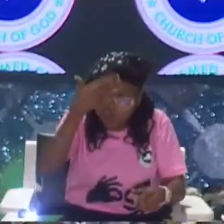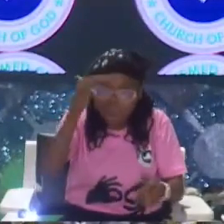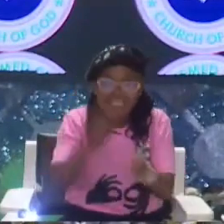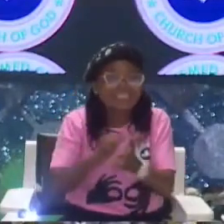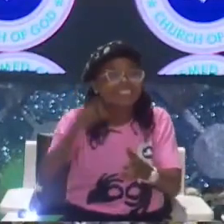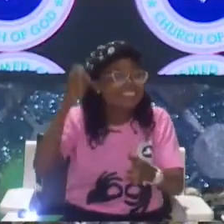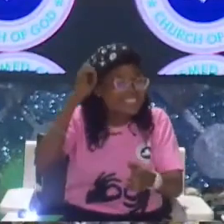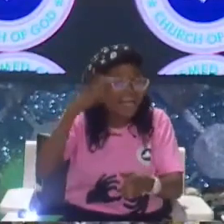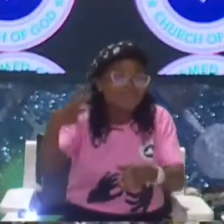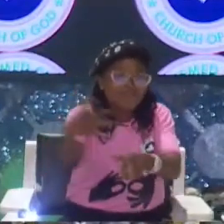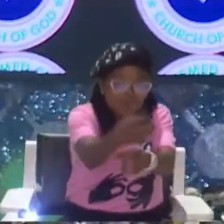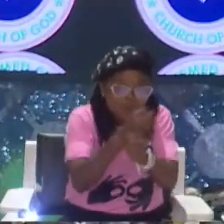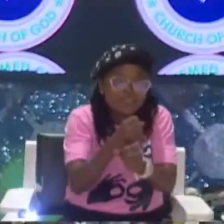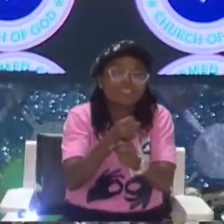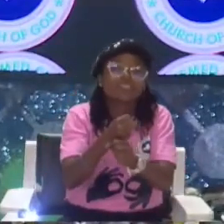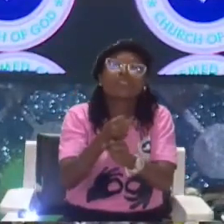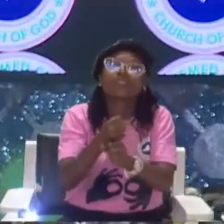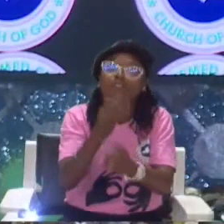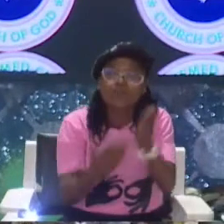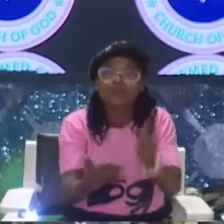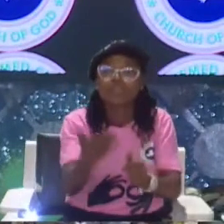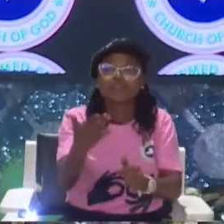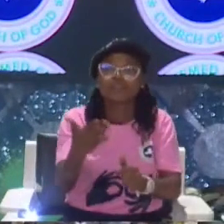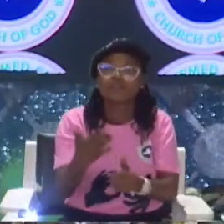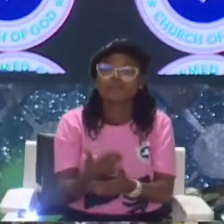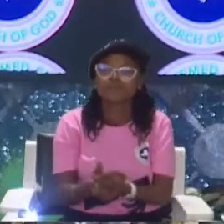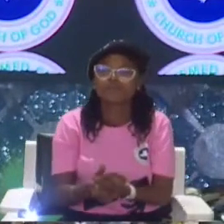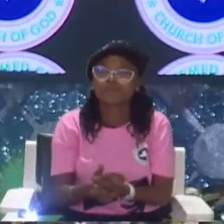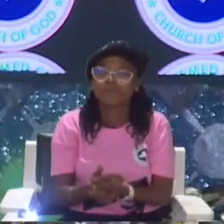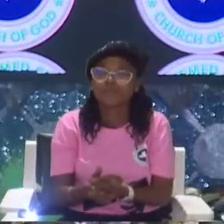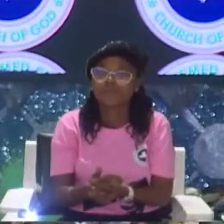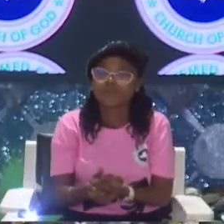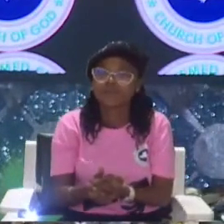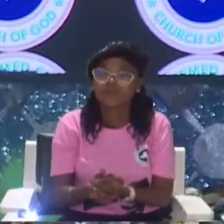mọ̀ pé òun rí nǹkan kan gbà.